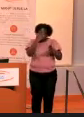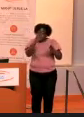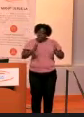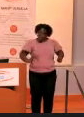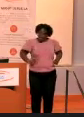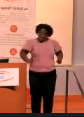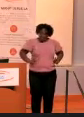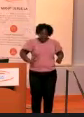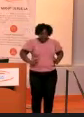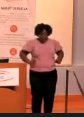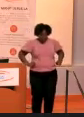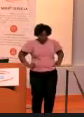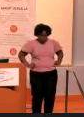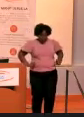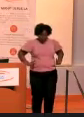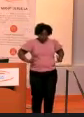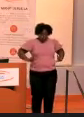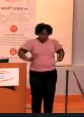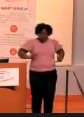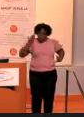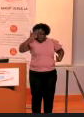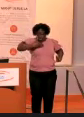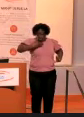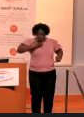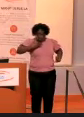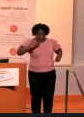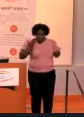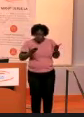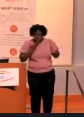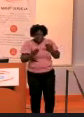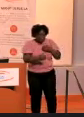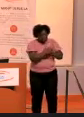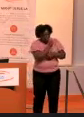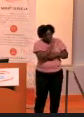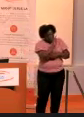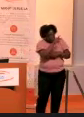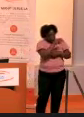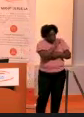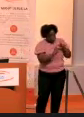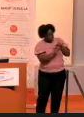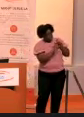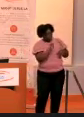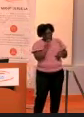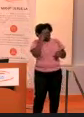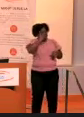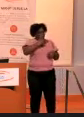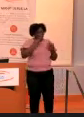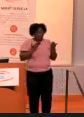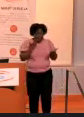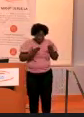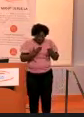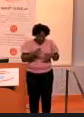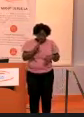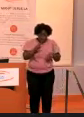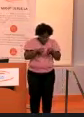kidney inflammation are a little bit more subtle, and other symptoms of lupus aren't present. So some of the things that you can see are leg